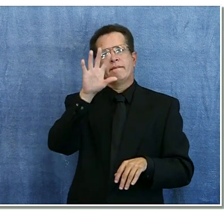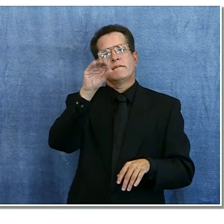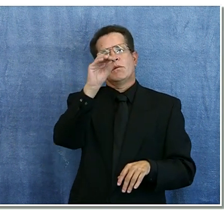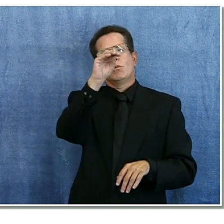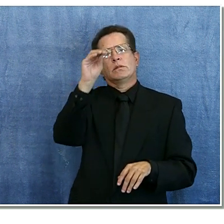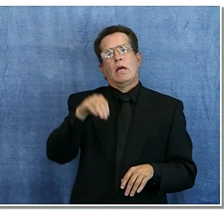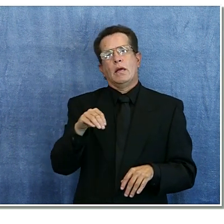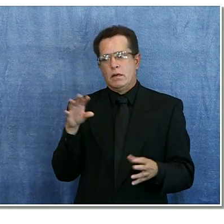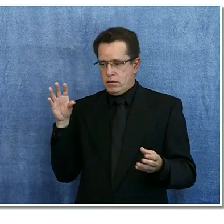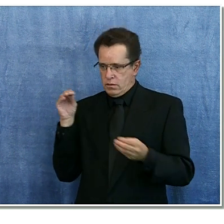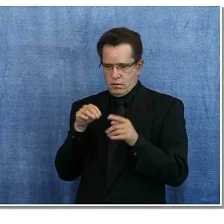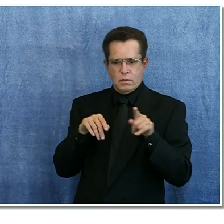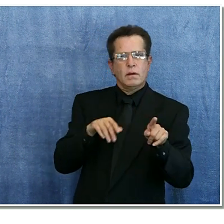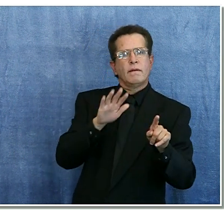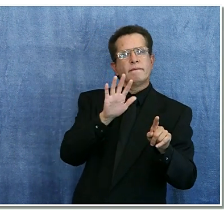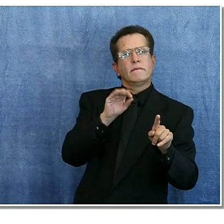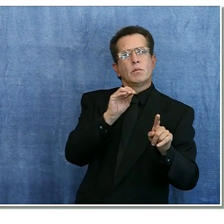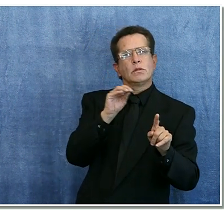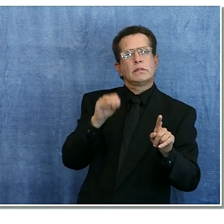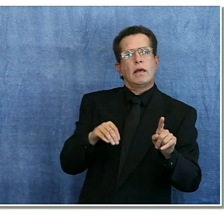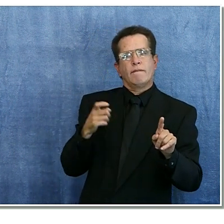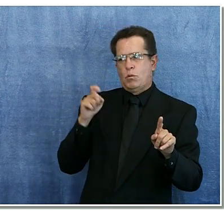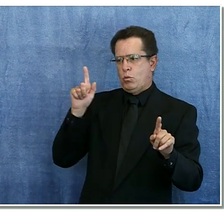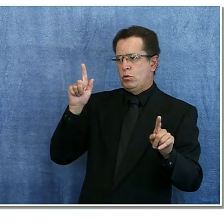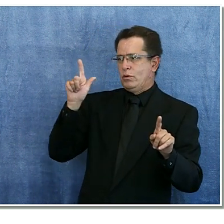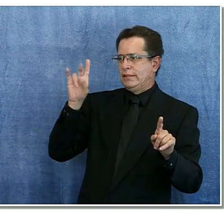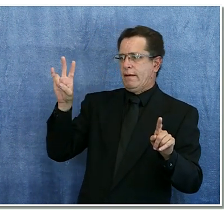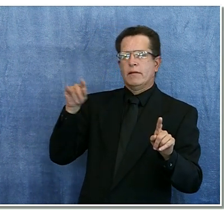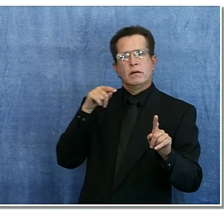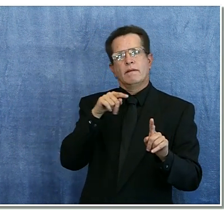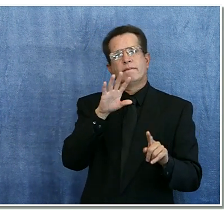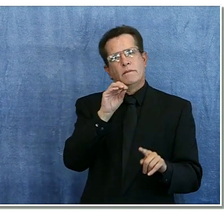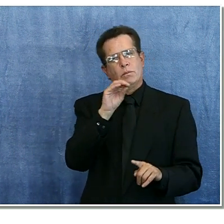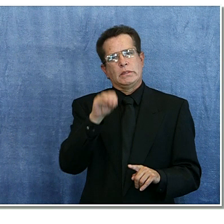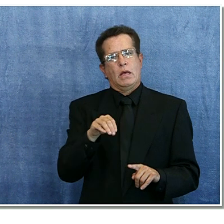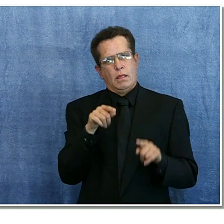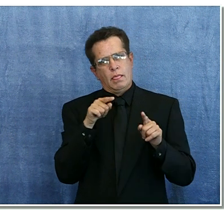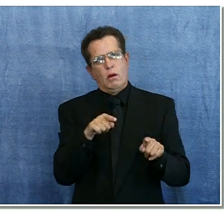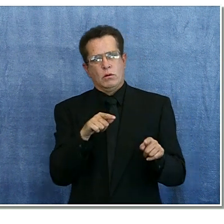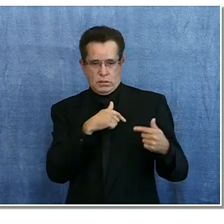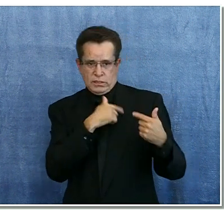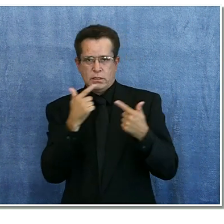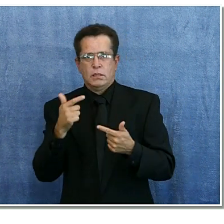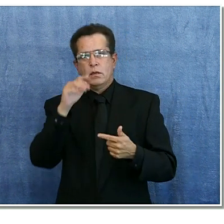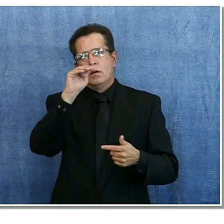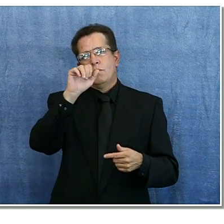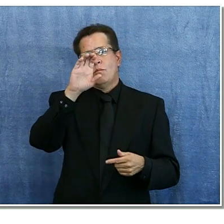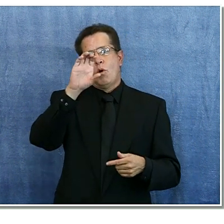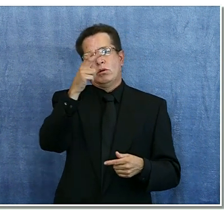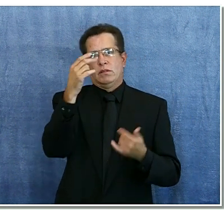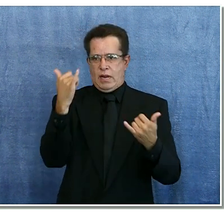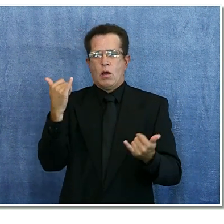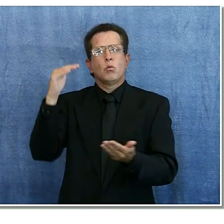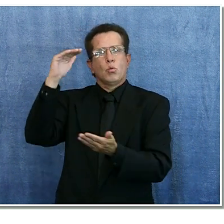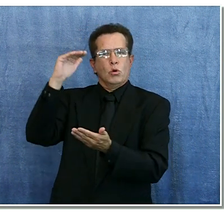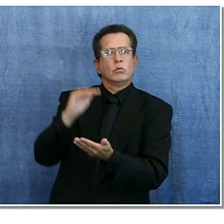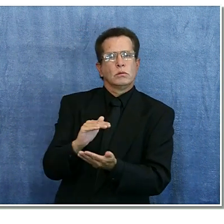of the 127 active outbreaks. Since March, the total community outbreaks have produced